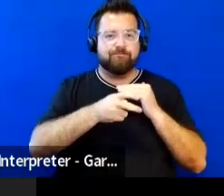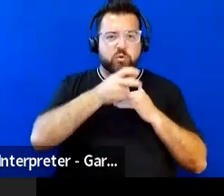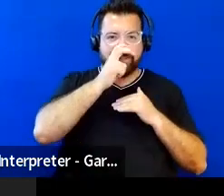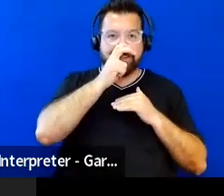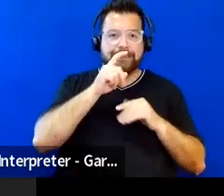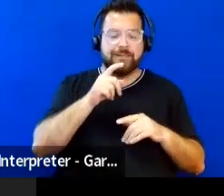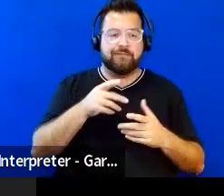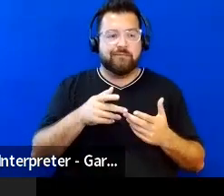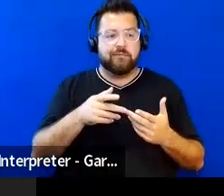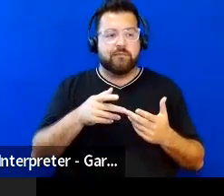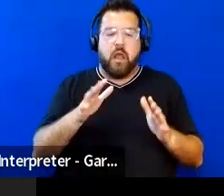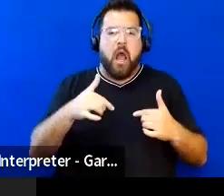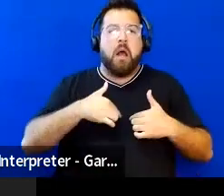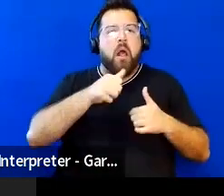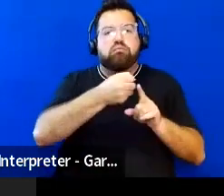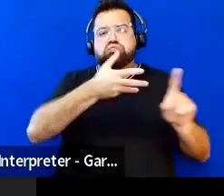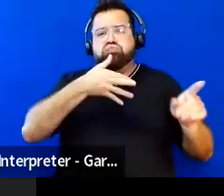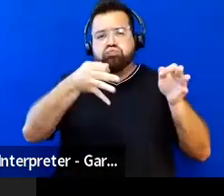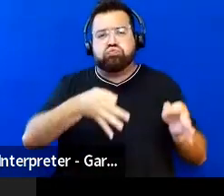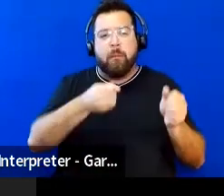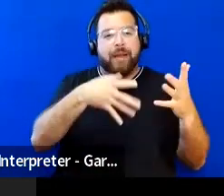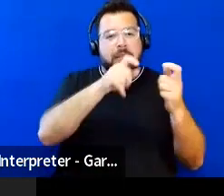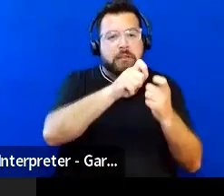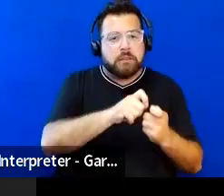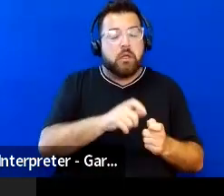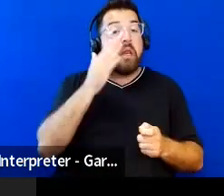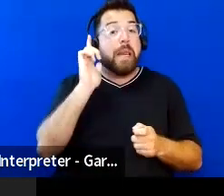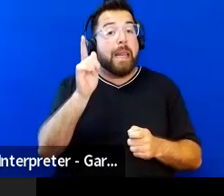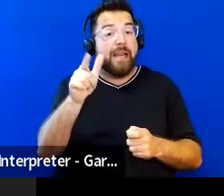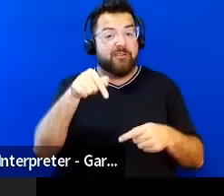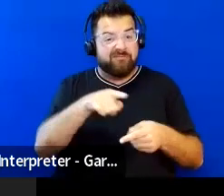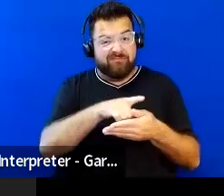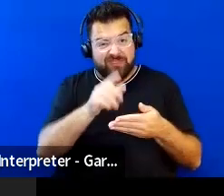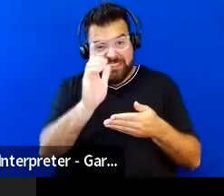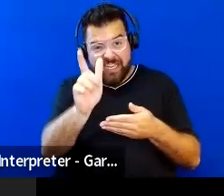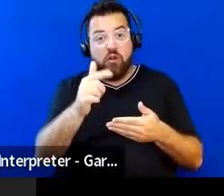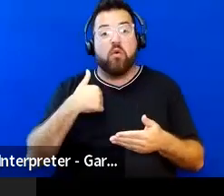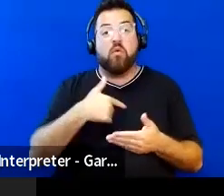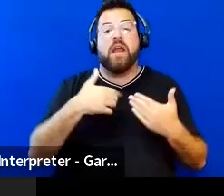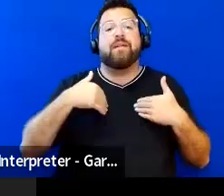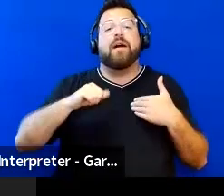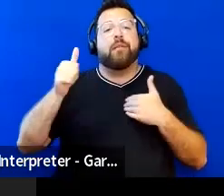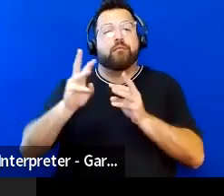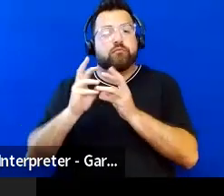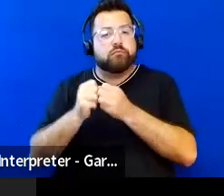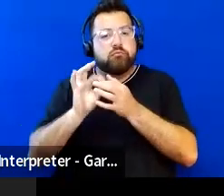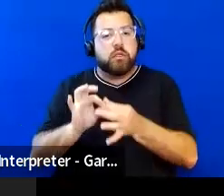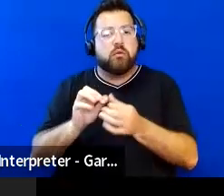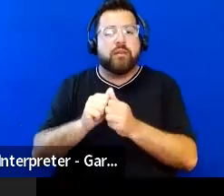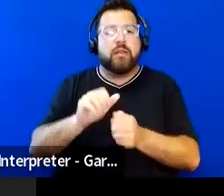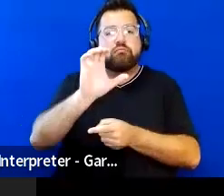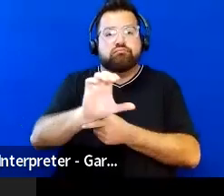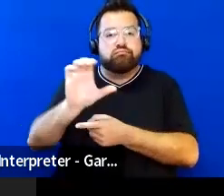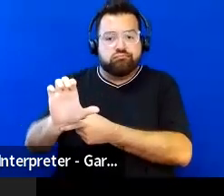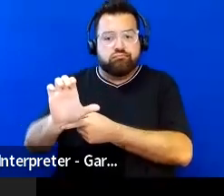details of this. We do have another workshop that's coming up later this week on the Creative Commons licenses and